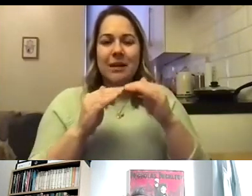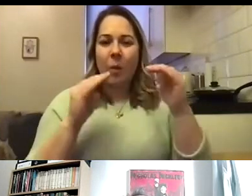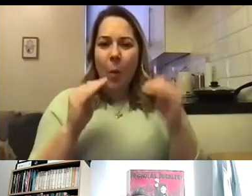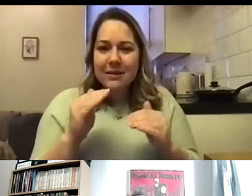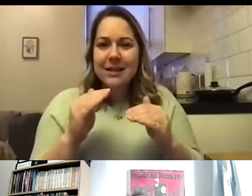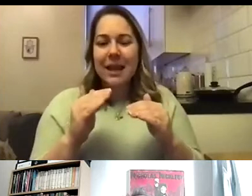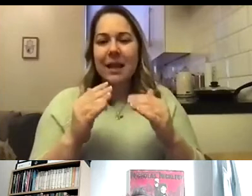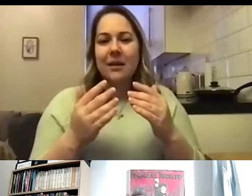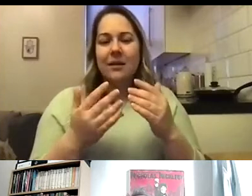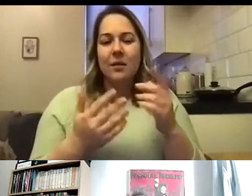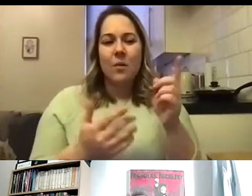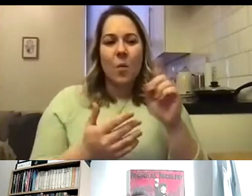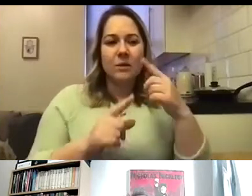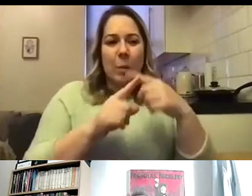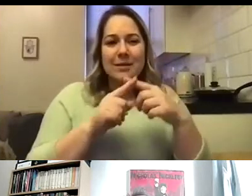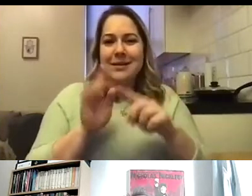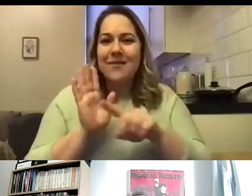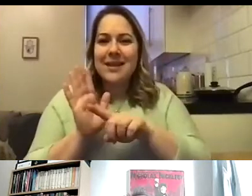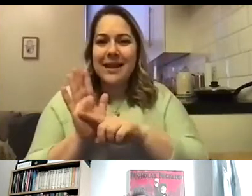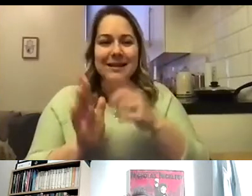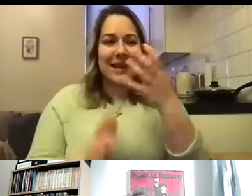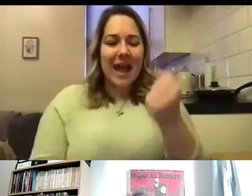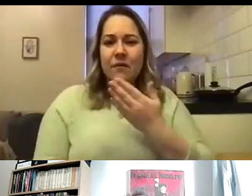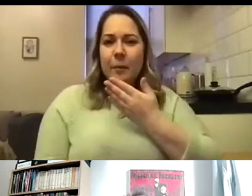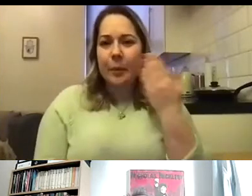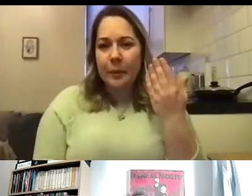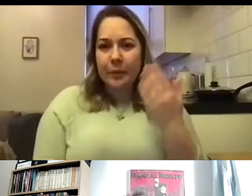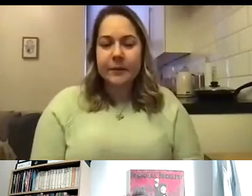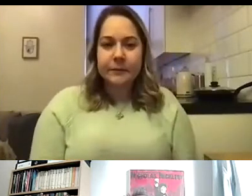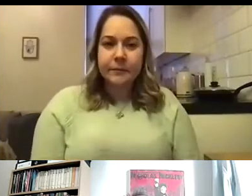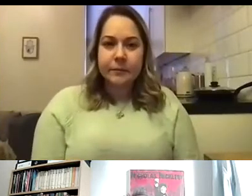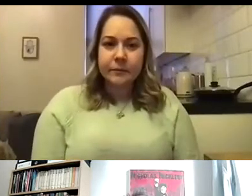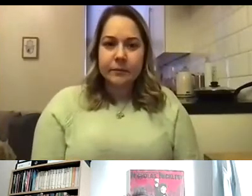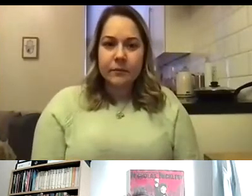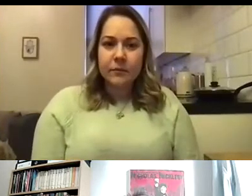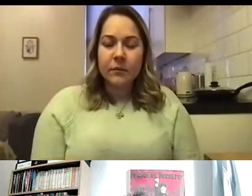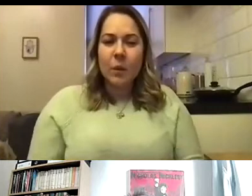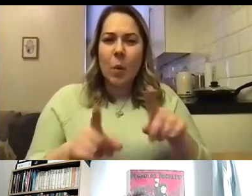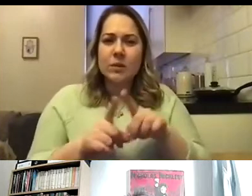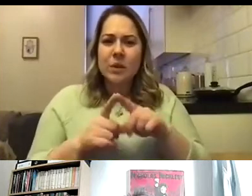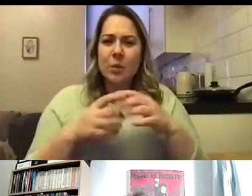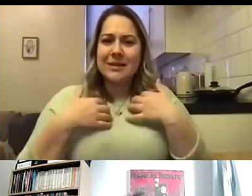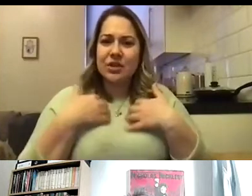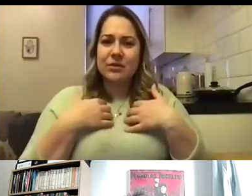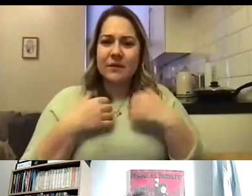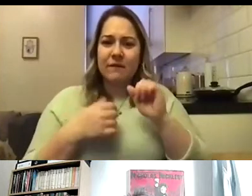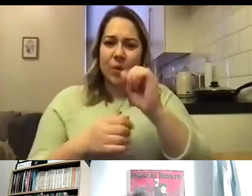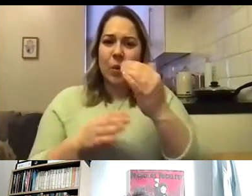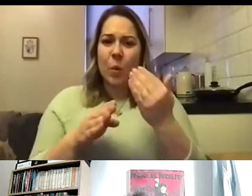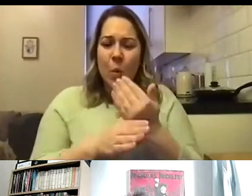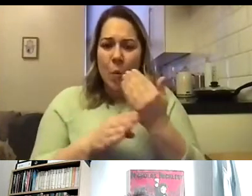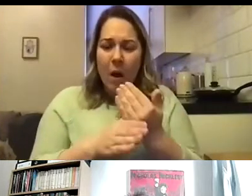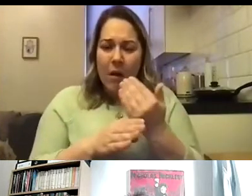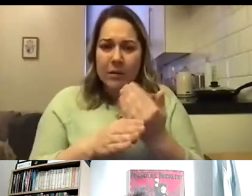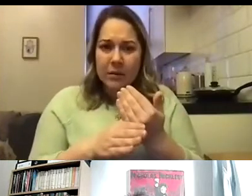and have-nots. And I think also what was quite interesting for your work, I found at least, was that it